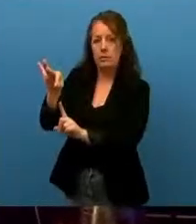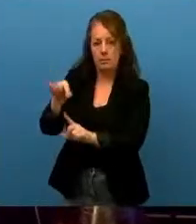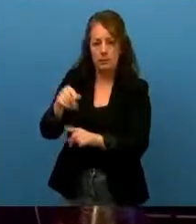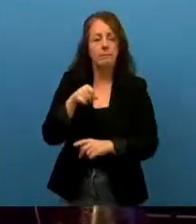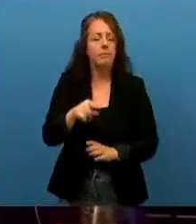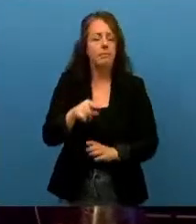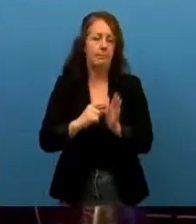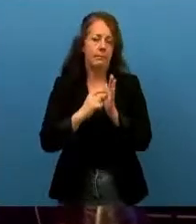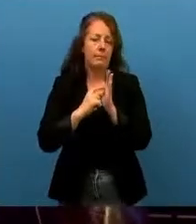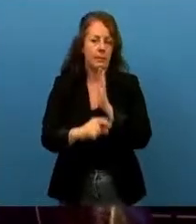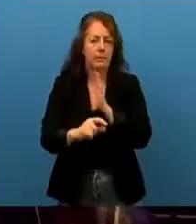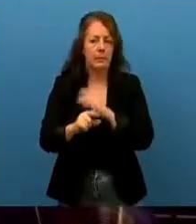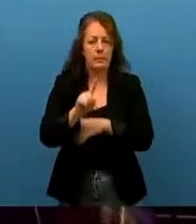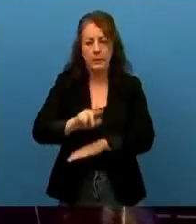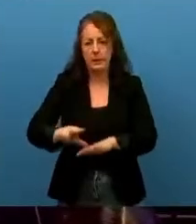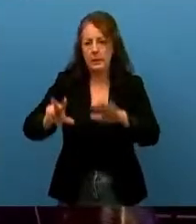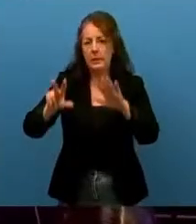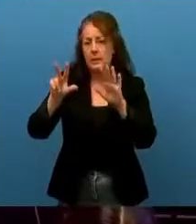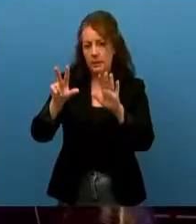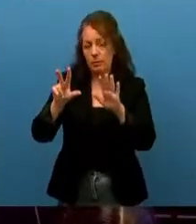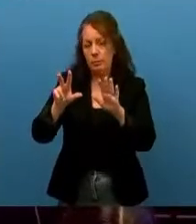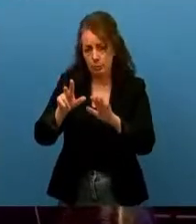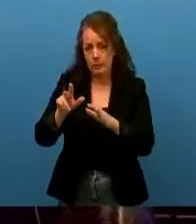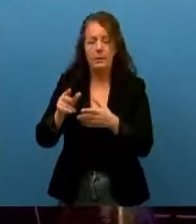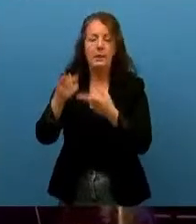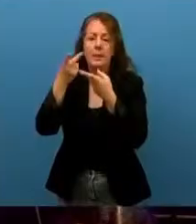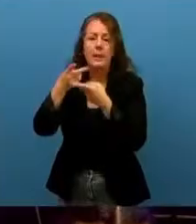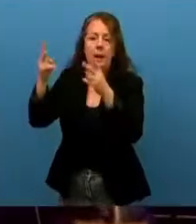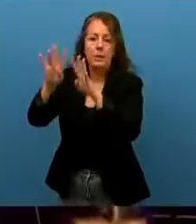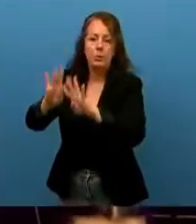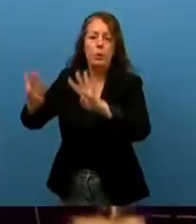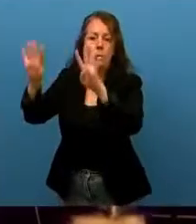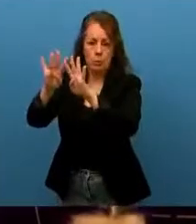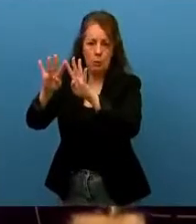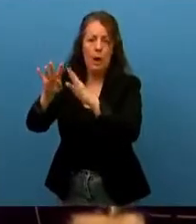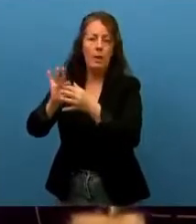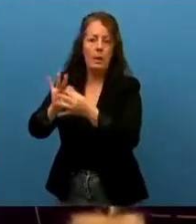Nations Declaration on the Rights of Indigenous Peoples.